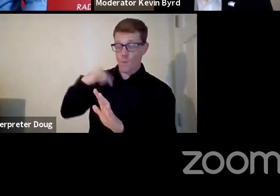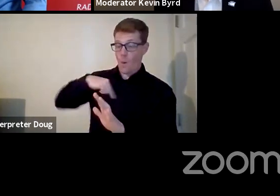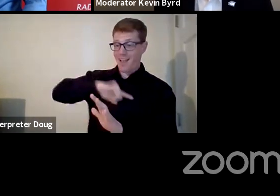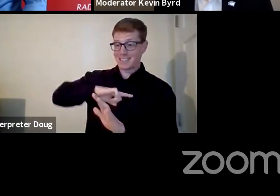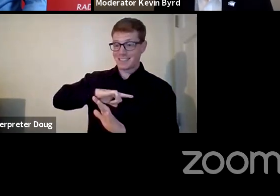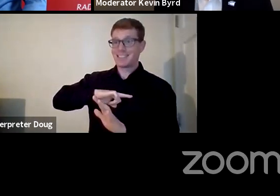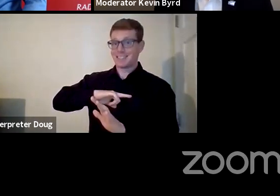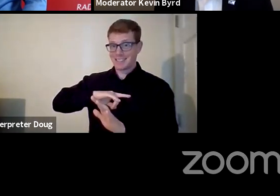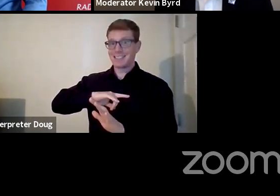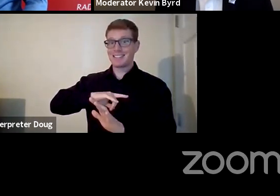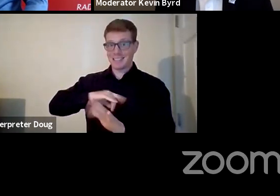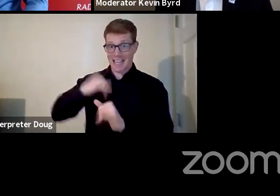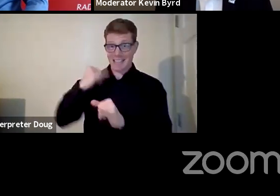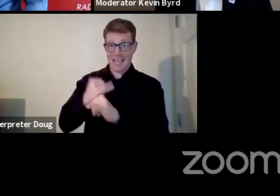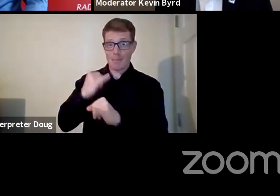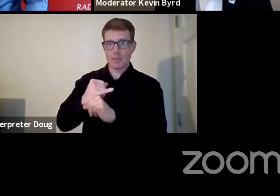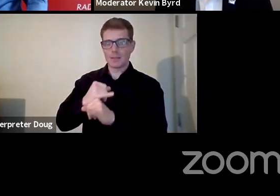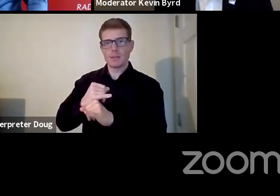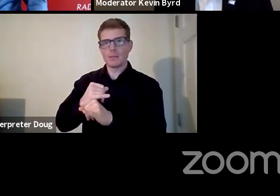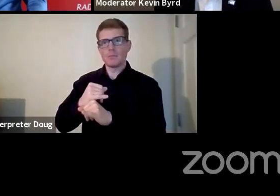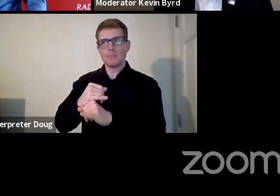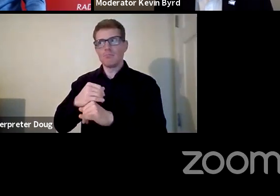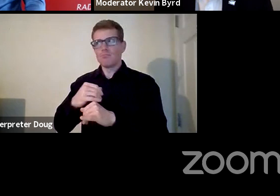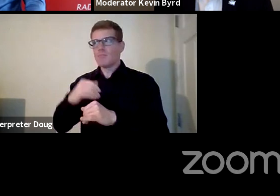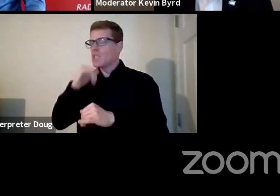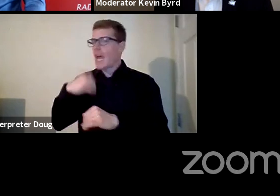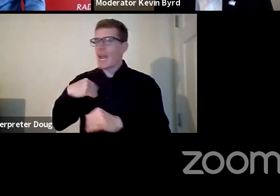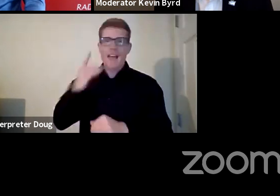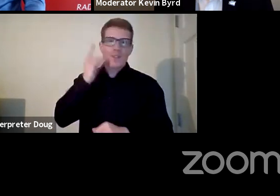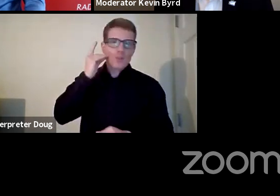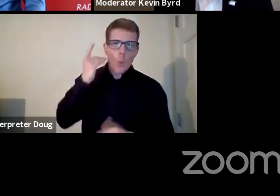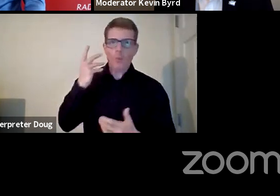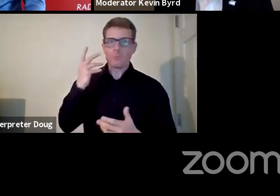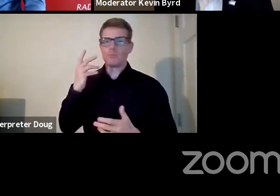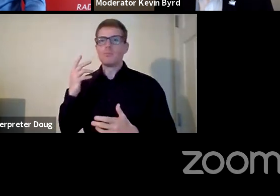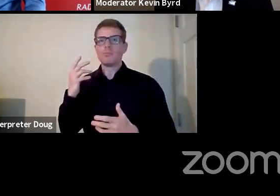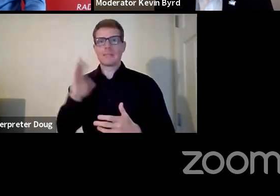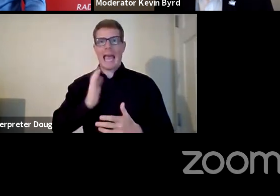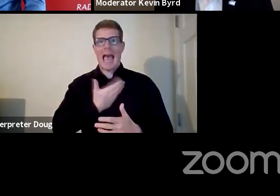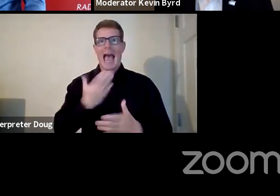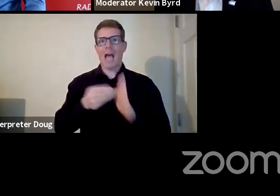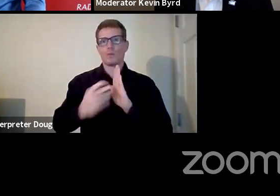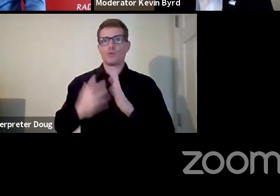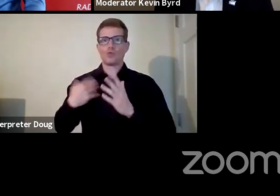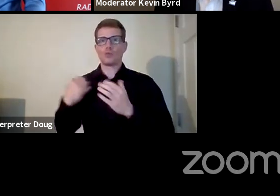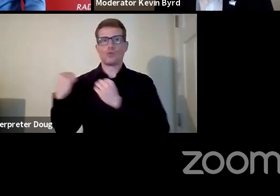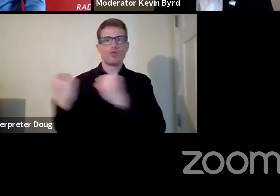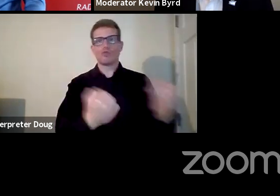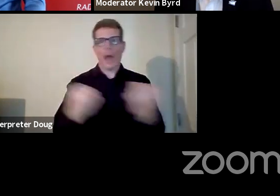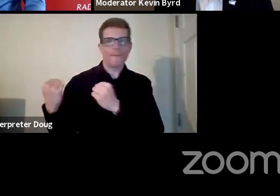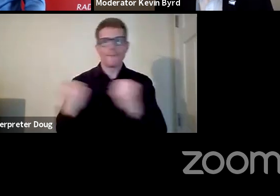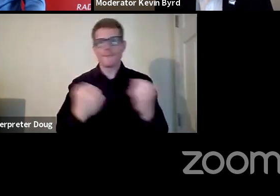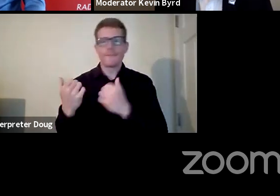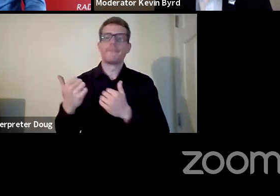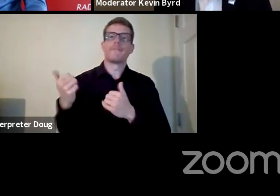residents of the New River Valley. So that would be in cooperation with the New River Valley Health District.